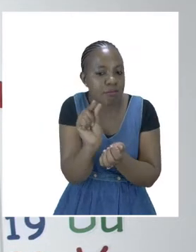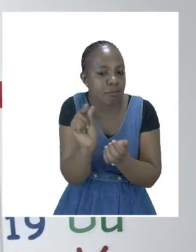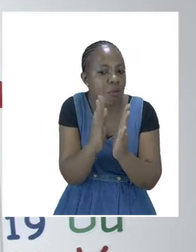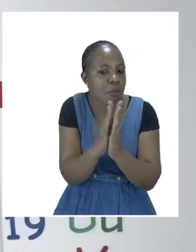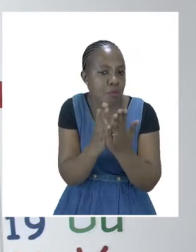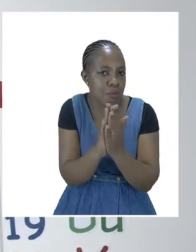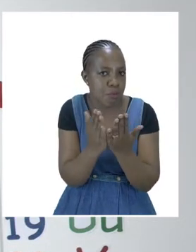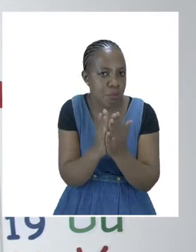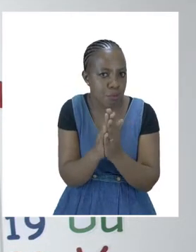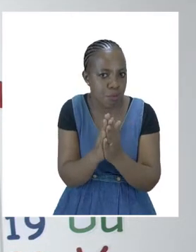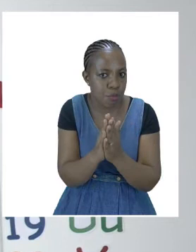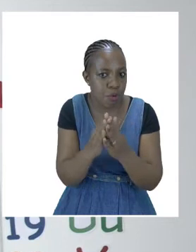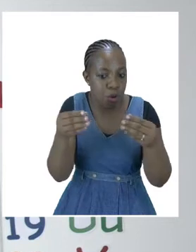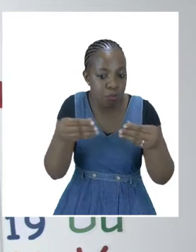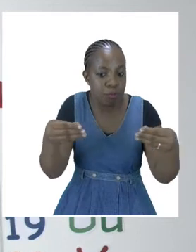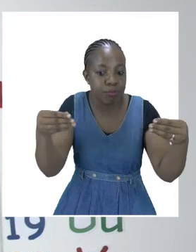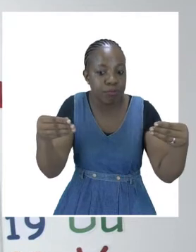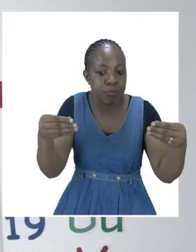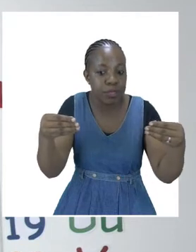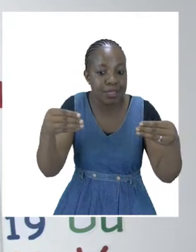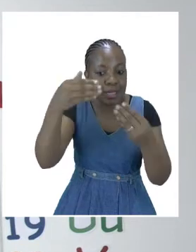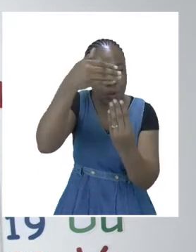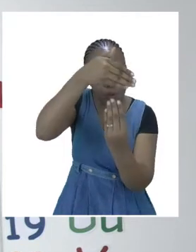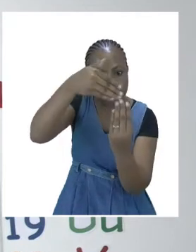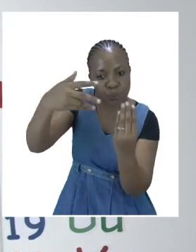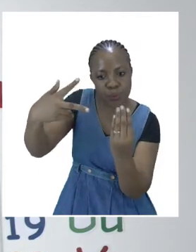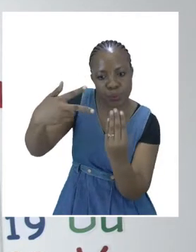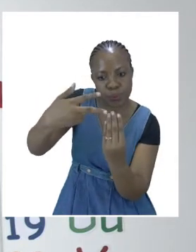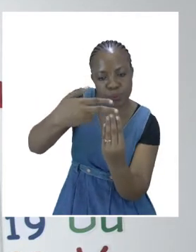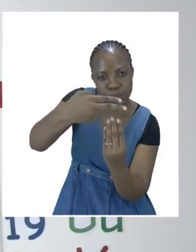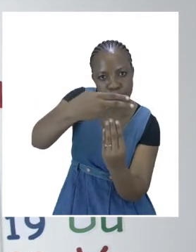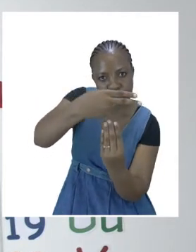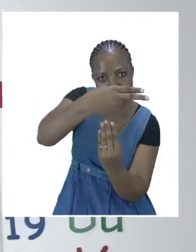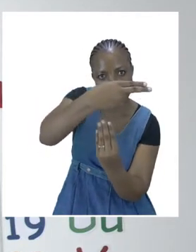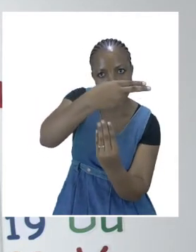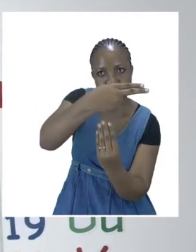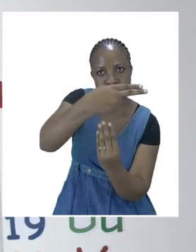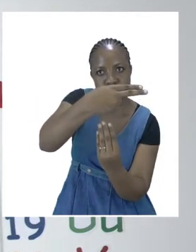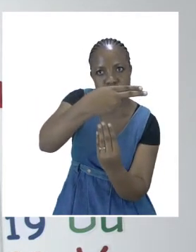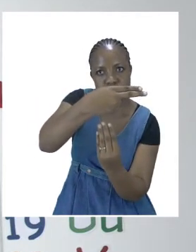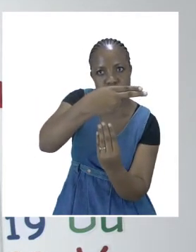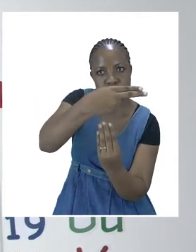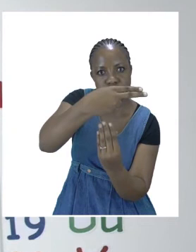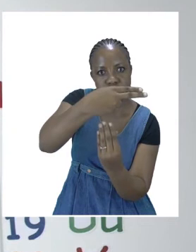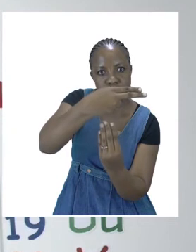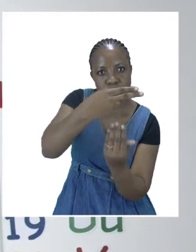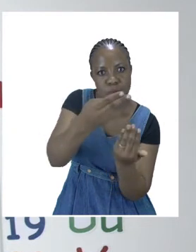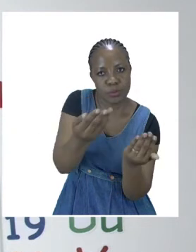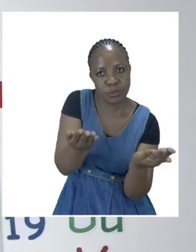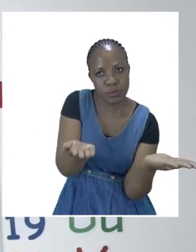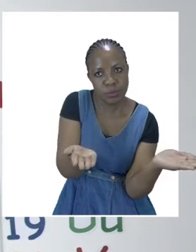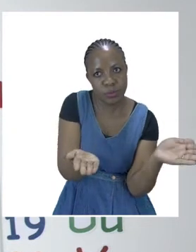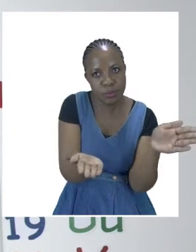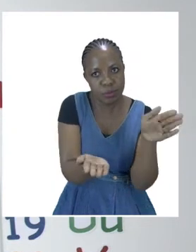booklet. Please cut the top of the lesson booklet with a pair of scissors and fold